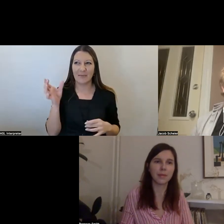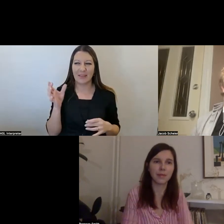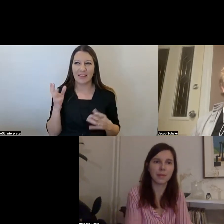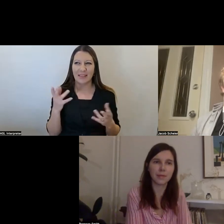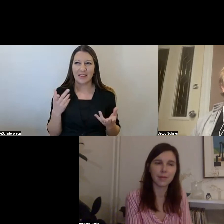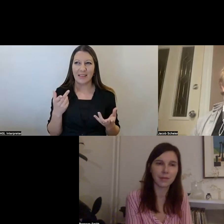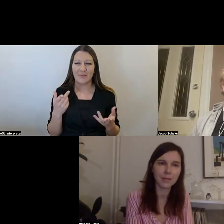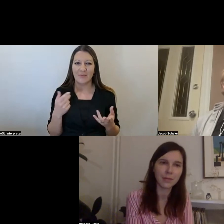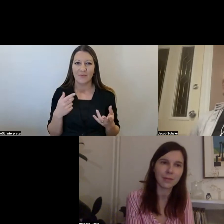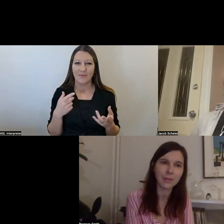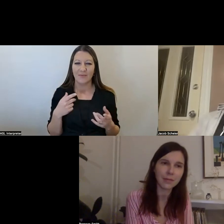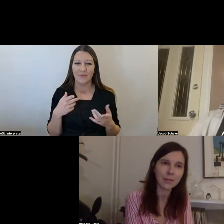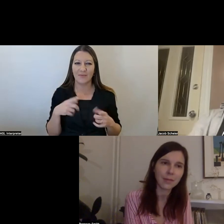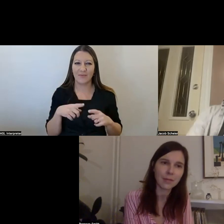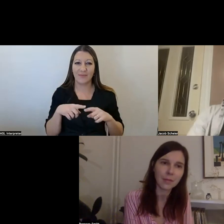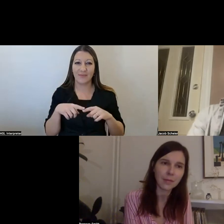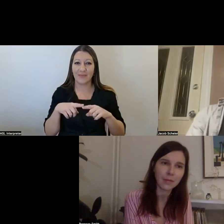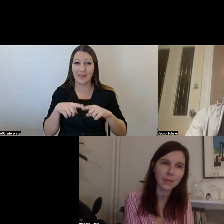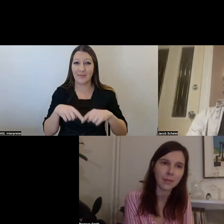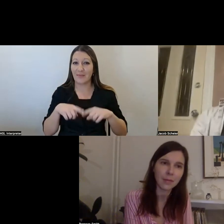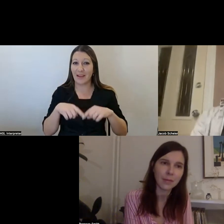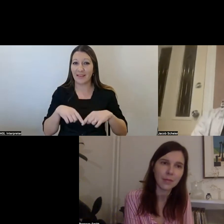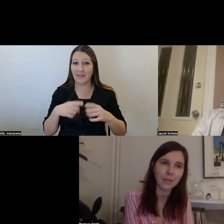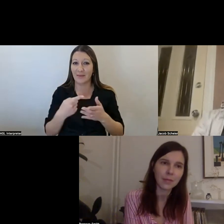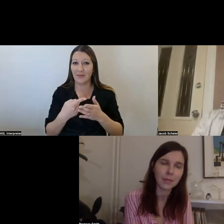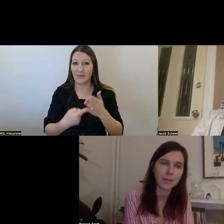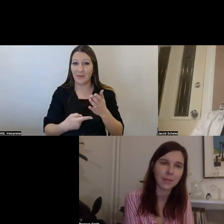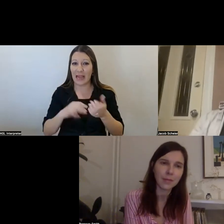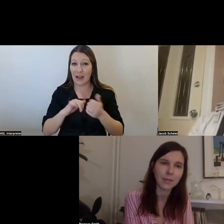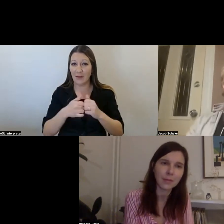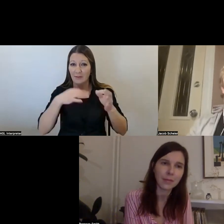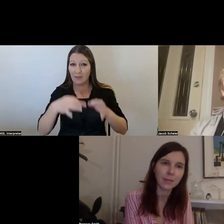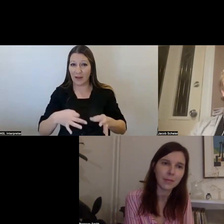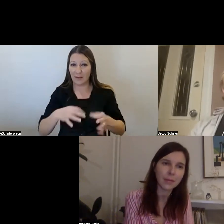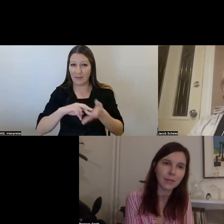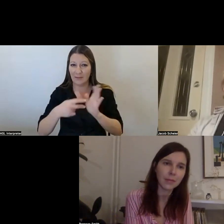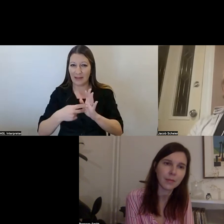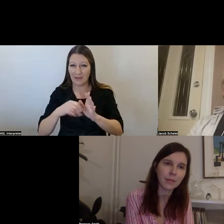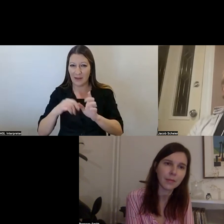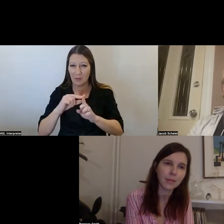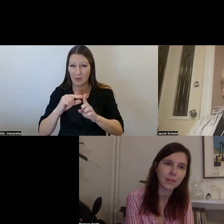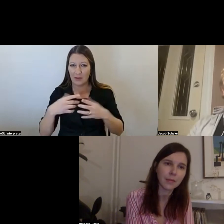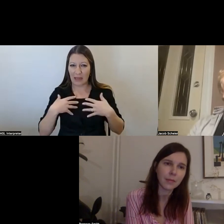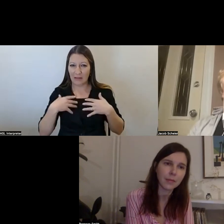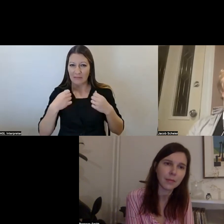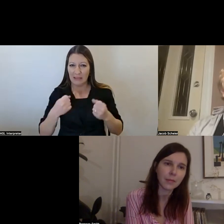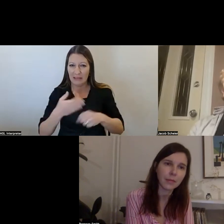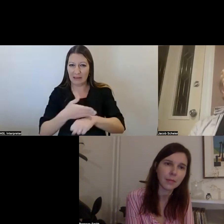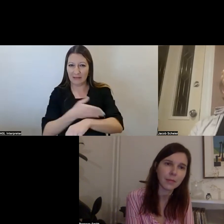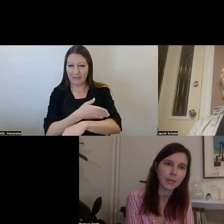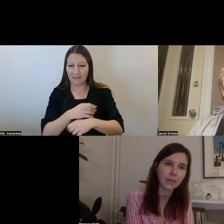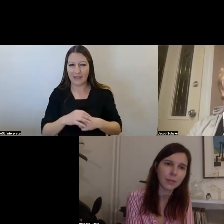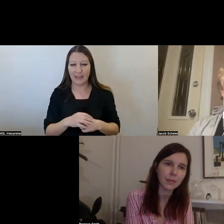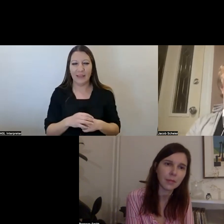I guess it all depends how we like define the word. But I think like as for me, say it's because I already mentioned